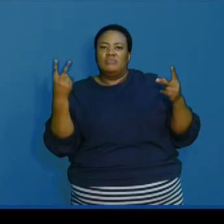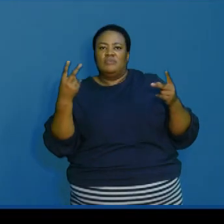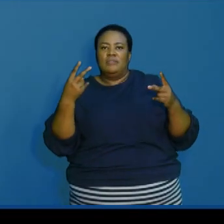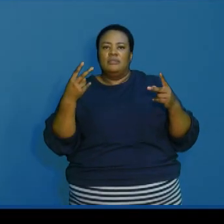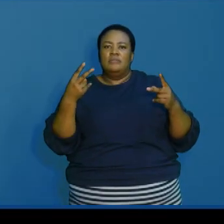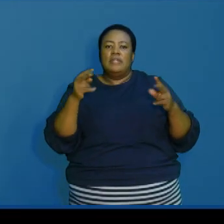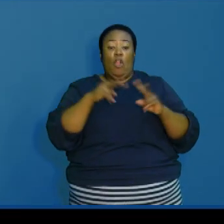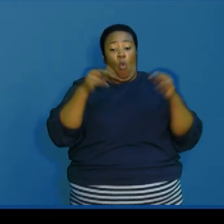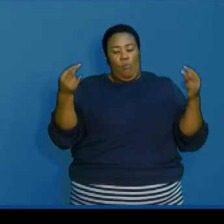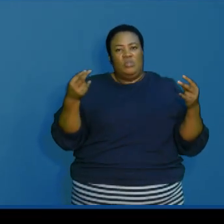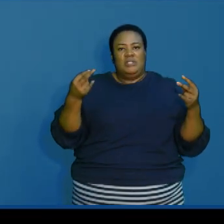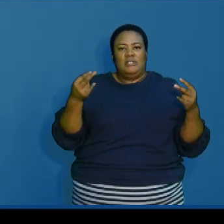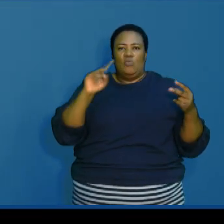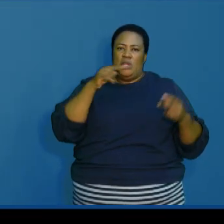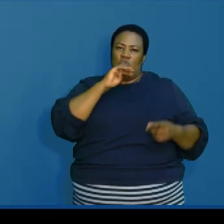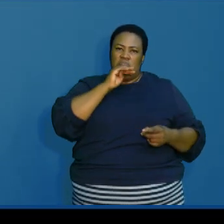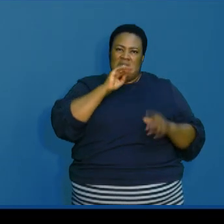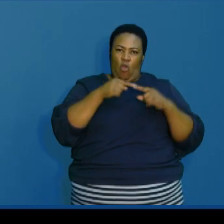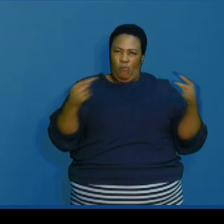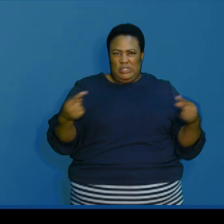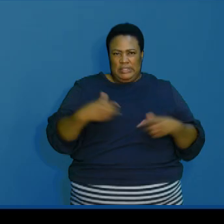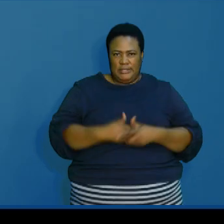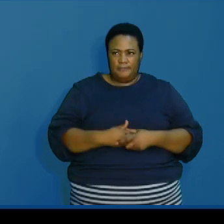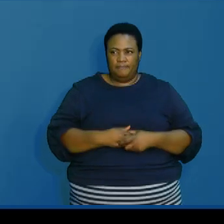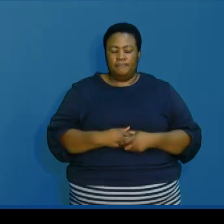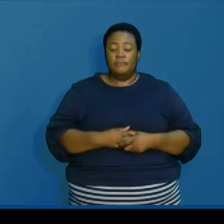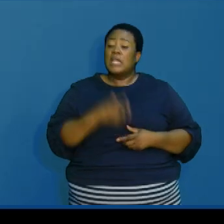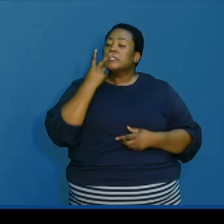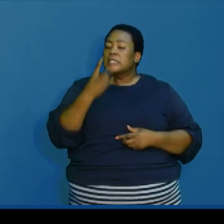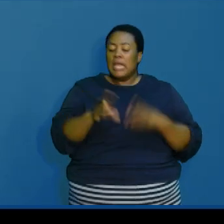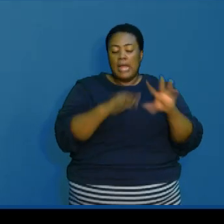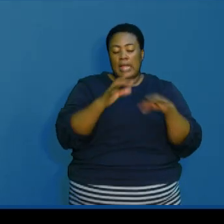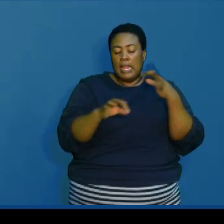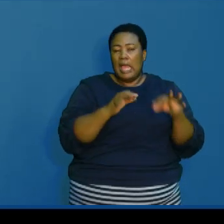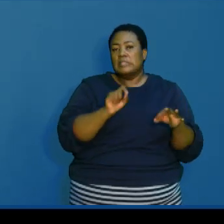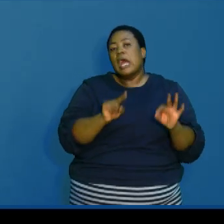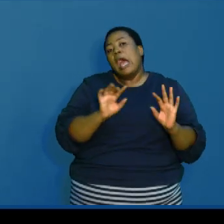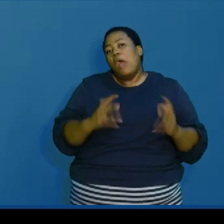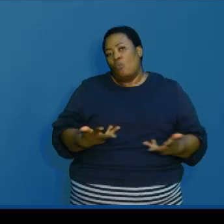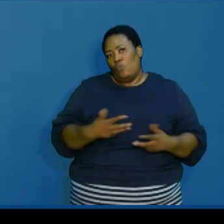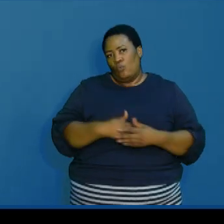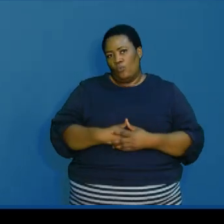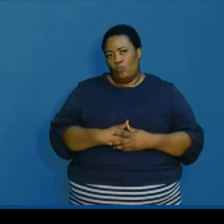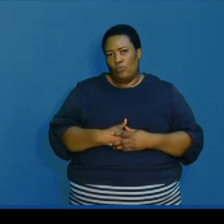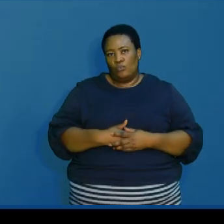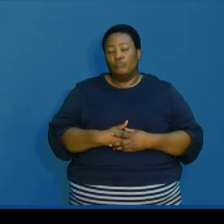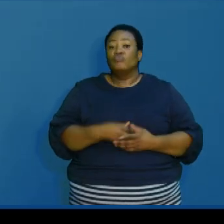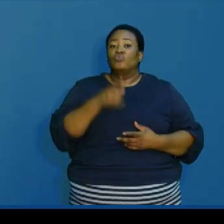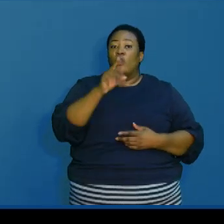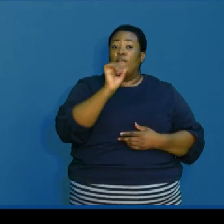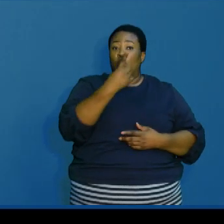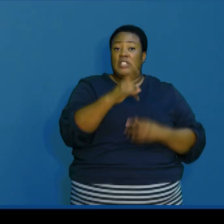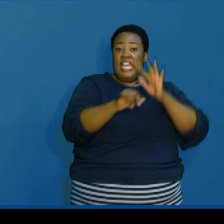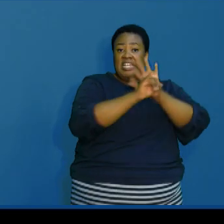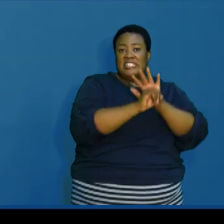So let us look at how to analyze figures of speech. When you analyze figures of speech, you identify the figure